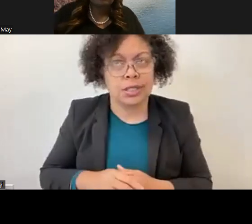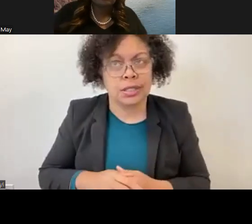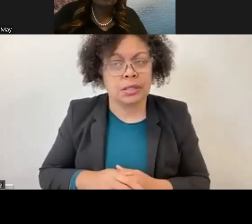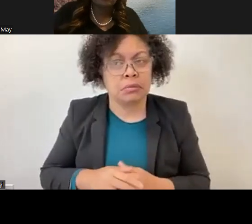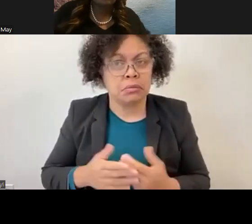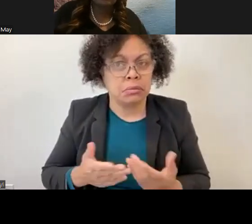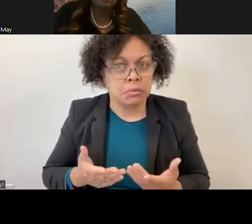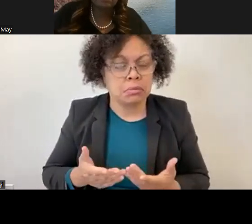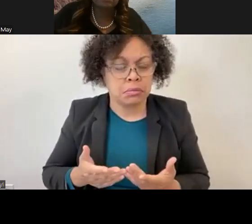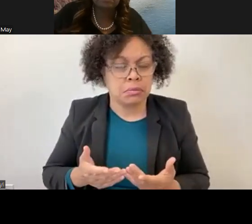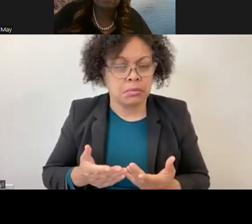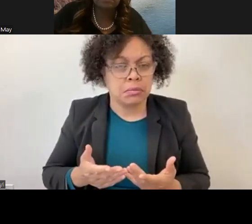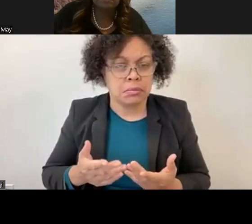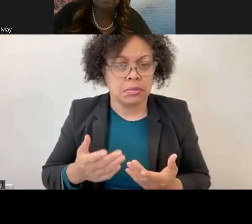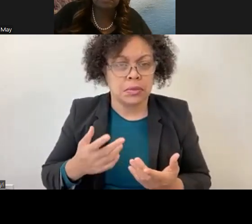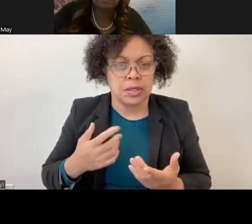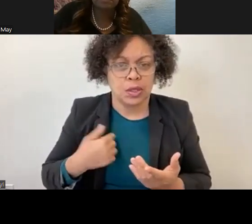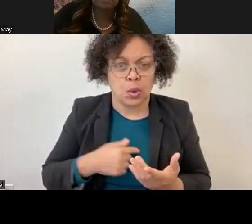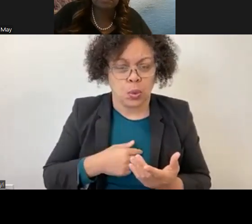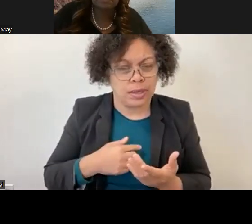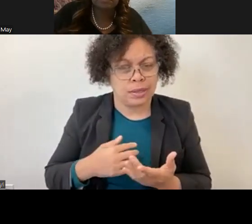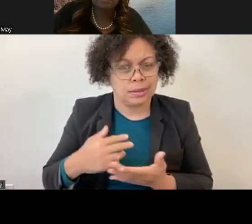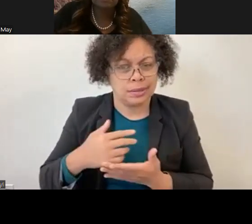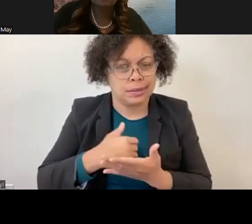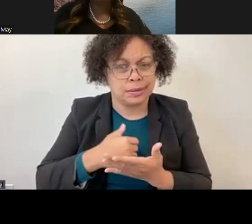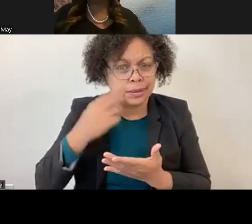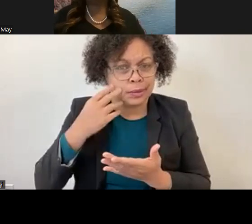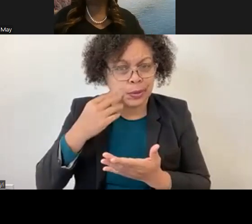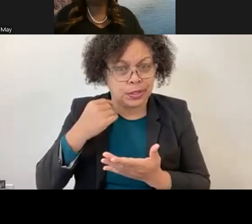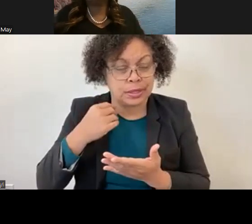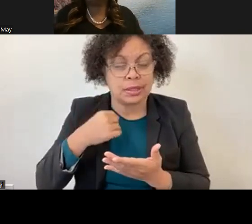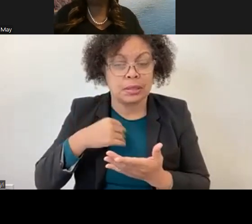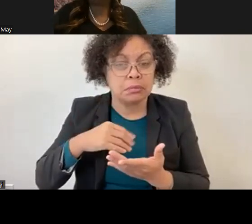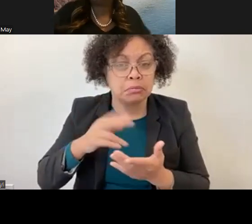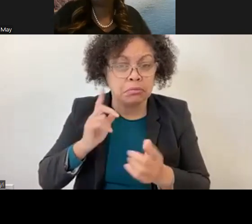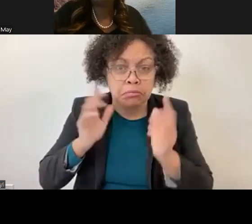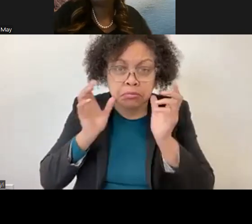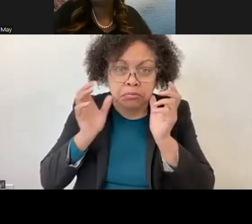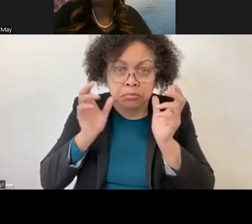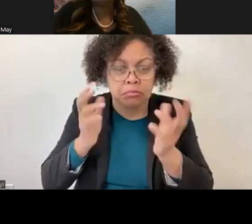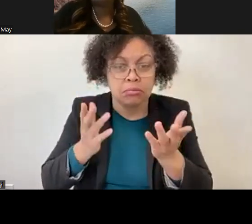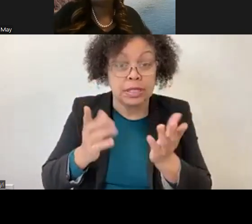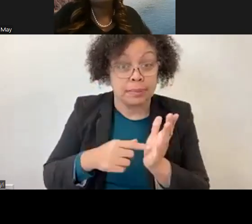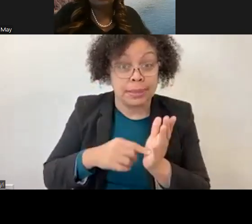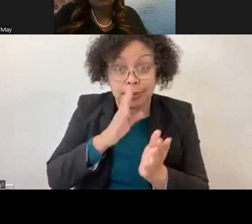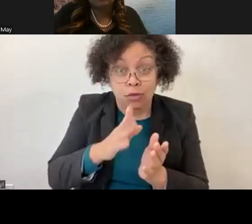we get these experiences, learn of these experiences either